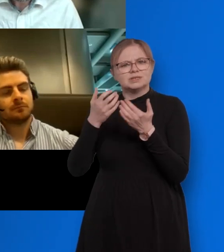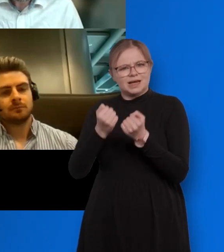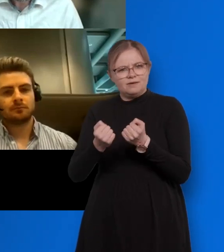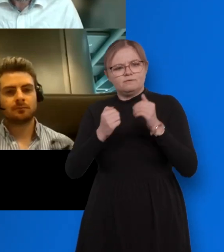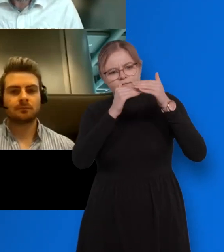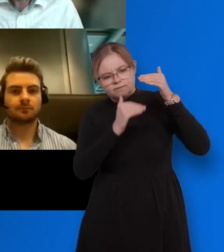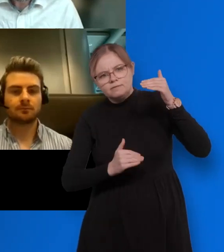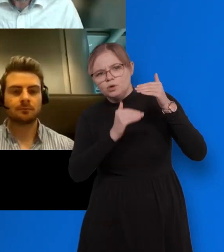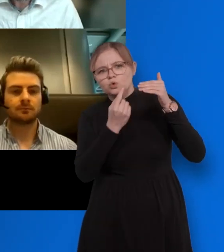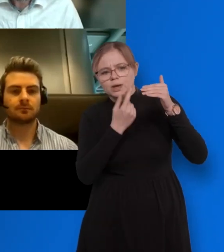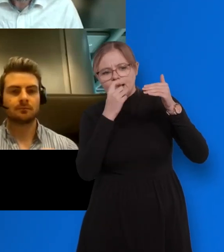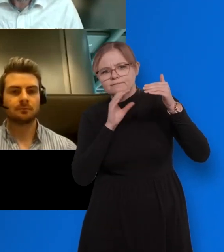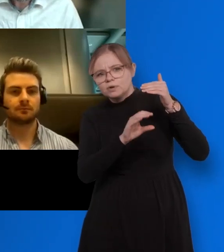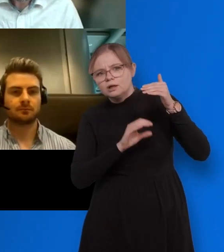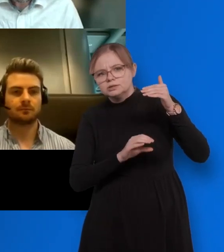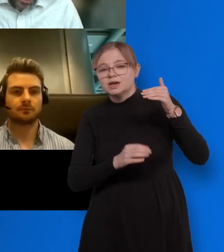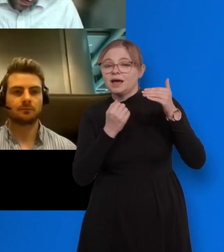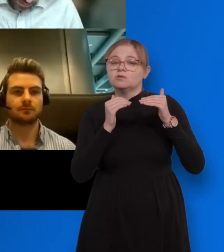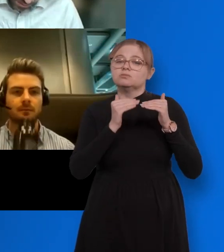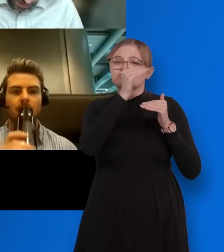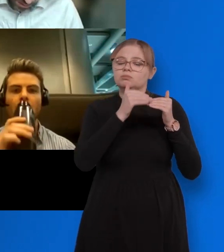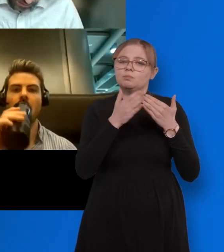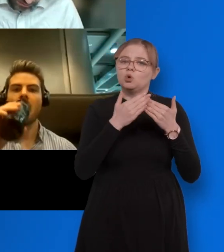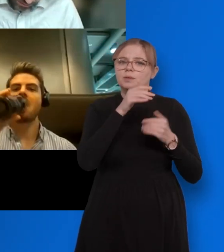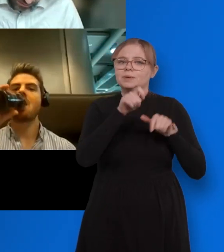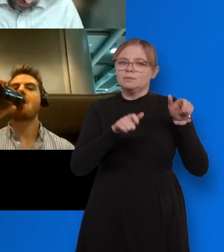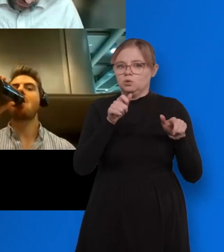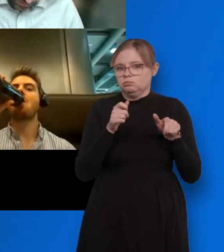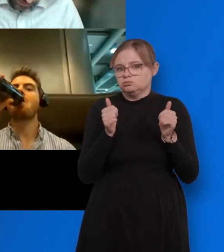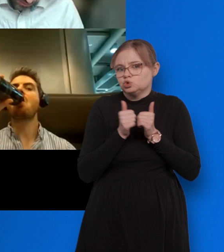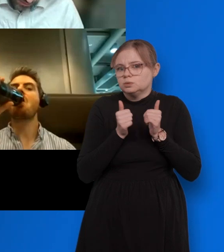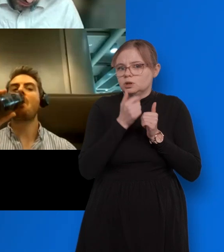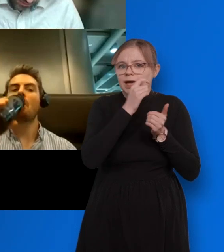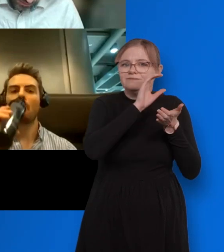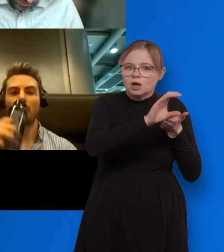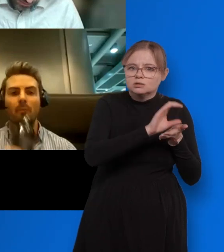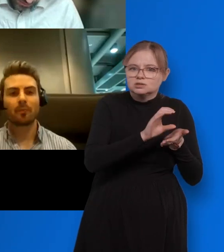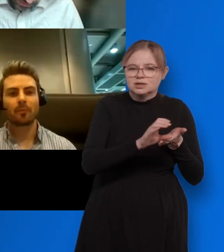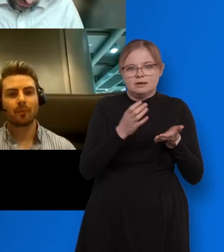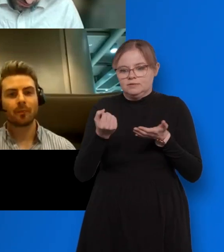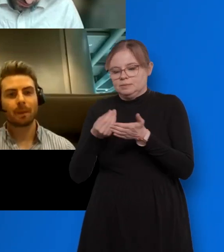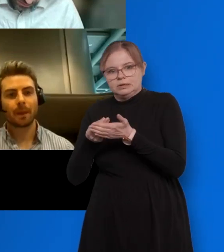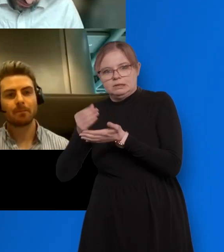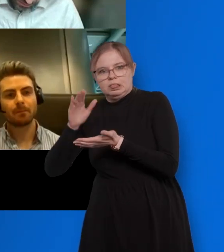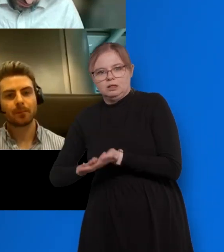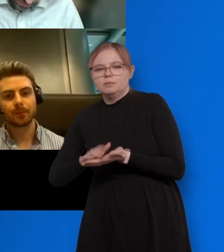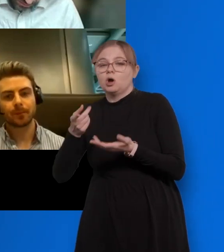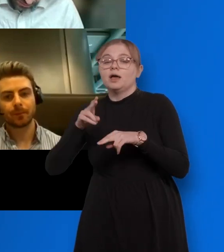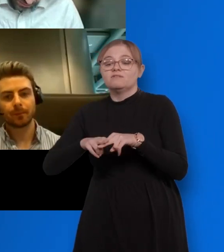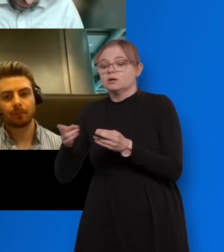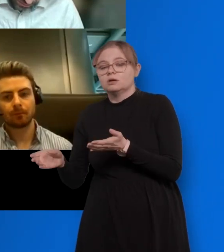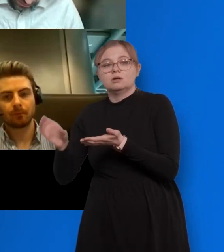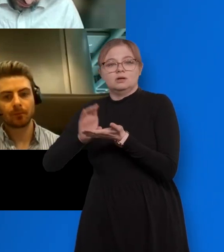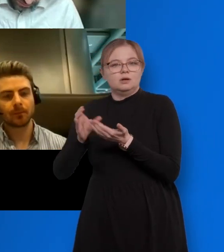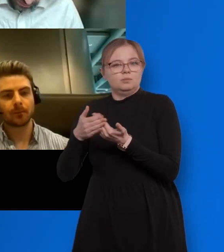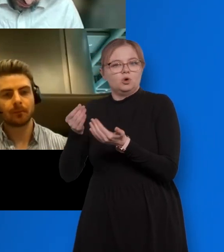people who are suitable for funding than we have the money to be able to support. But if we do then get more money that enables